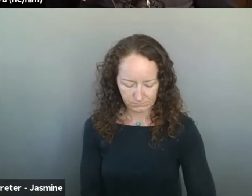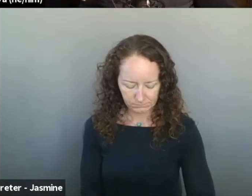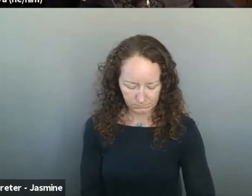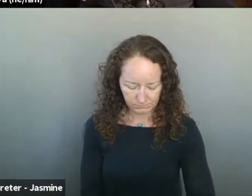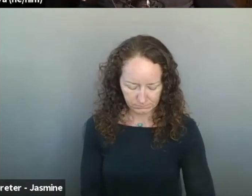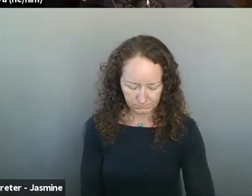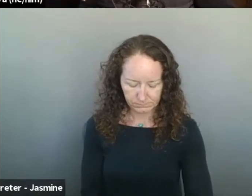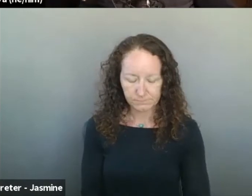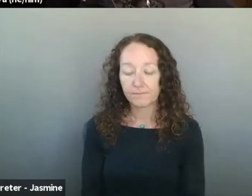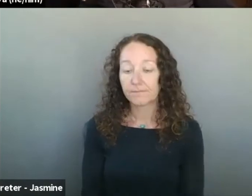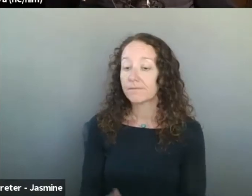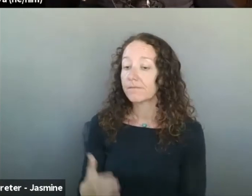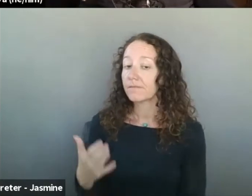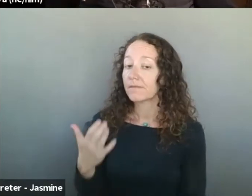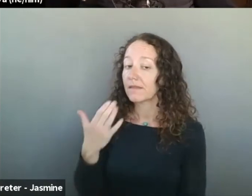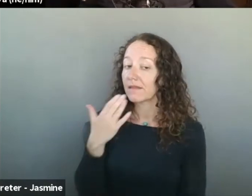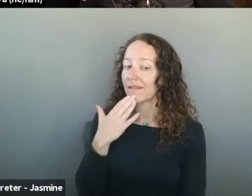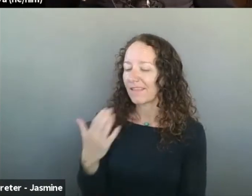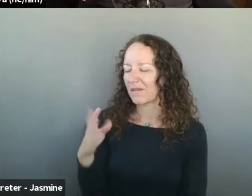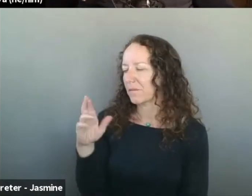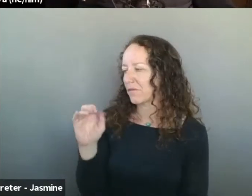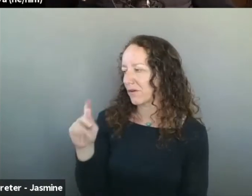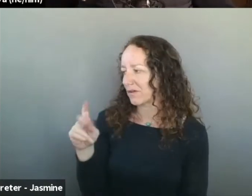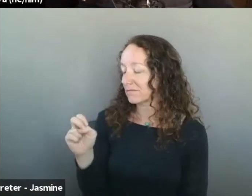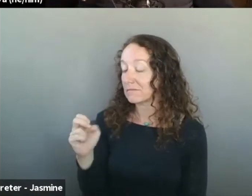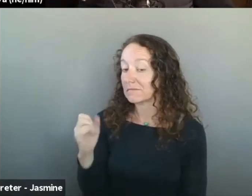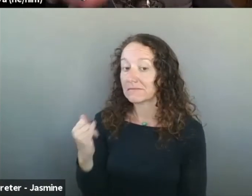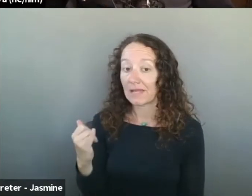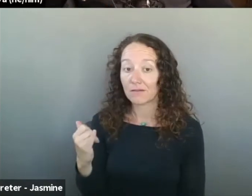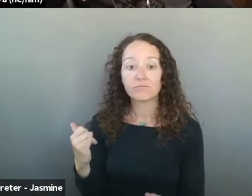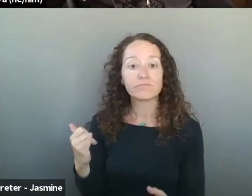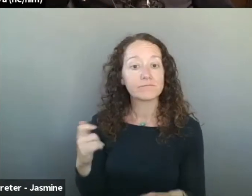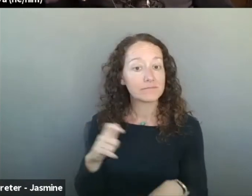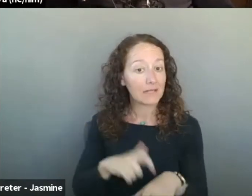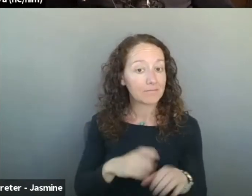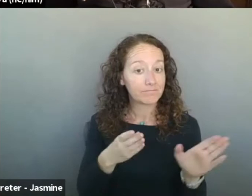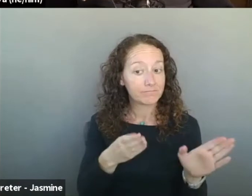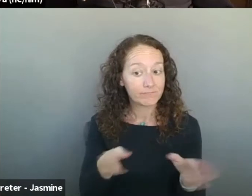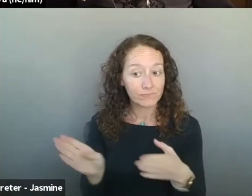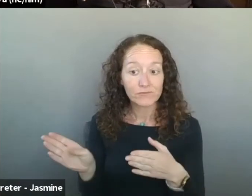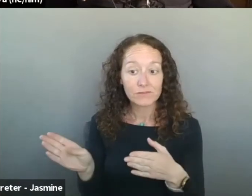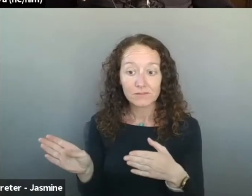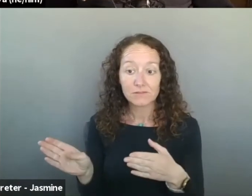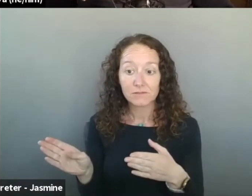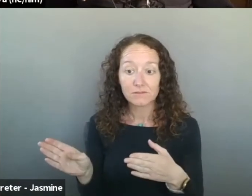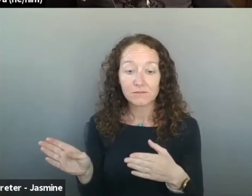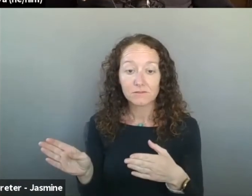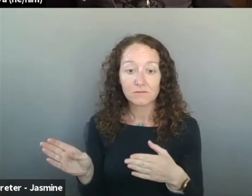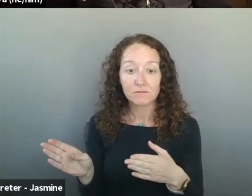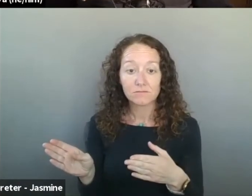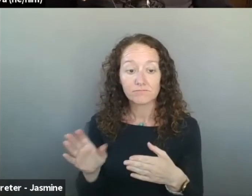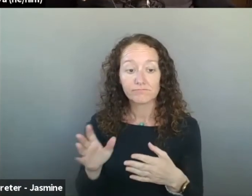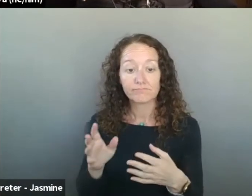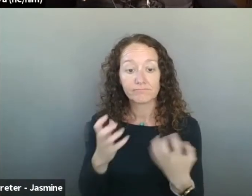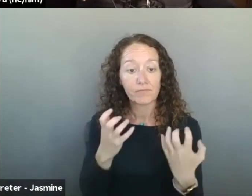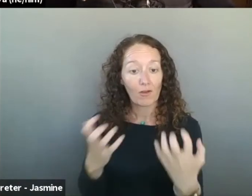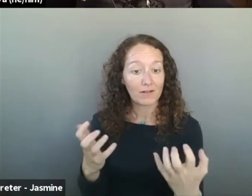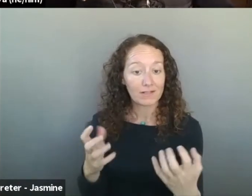Thank you. I think it's a good time to sort of transition to attendee